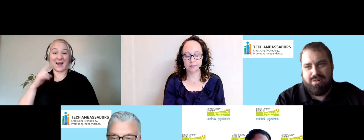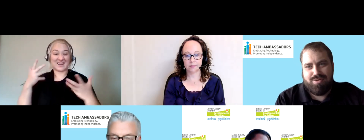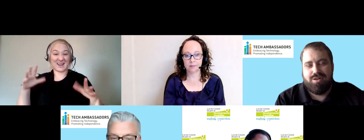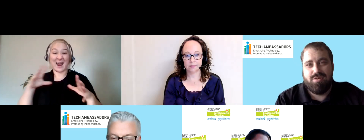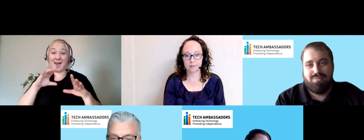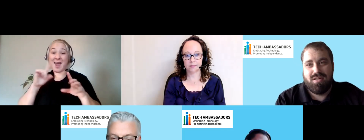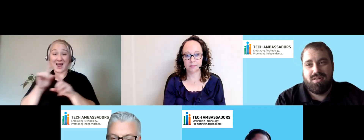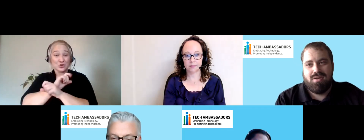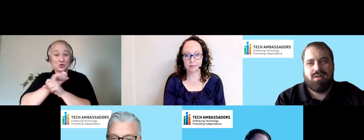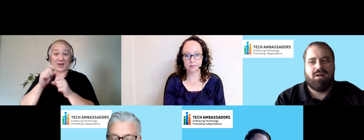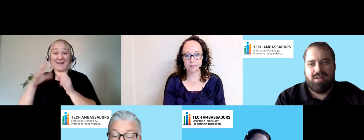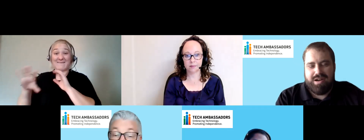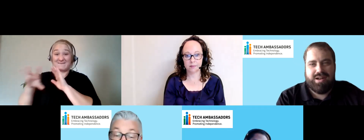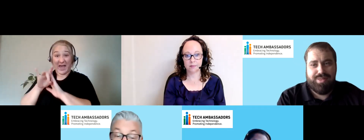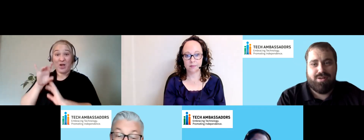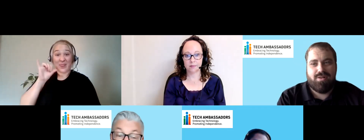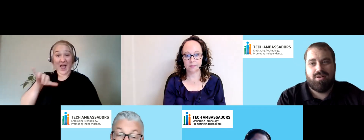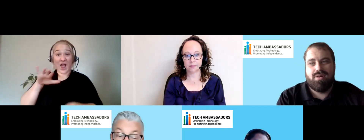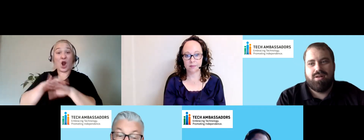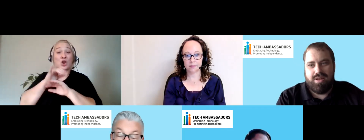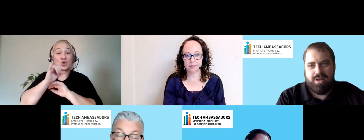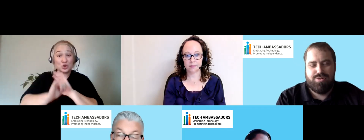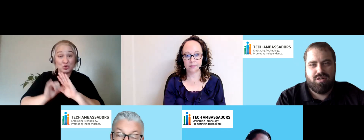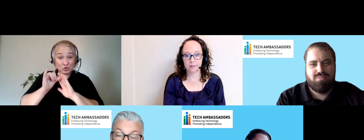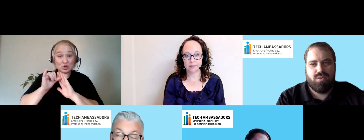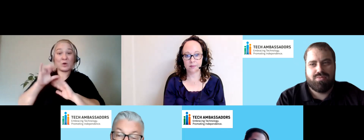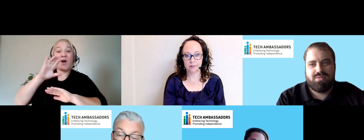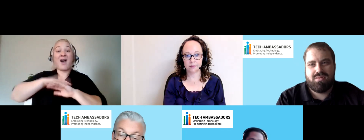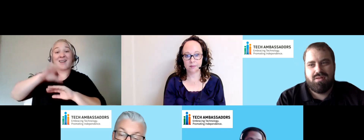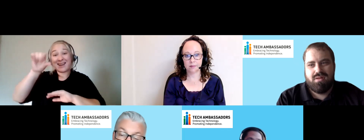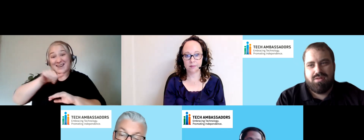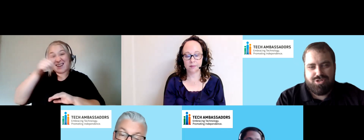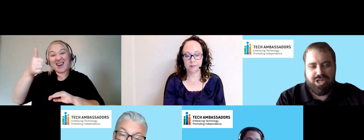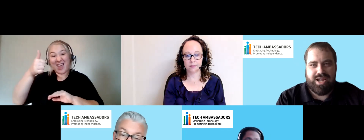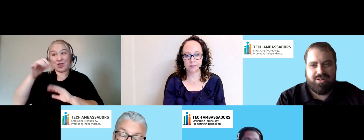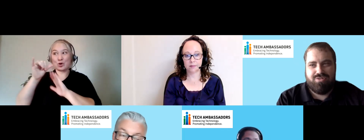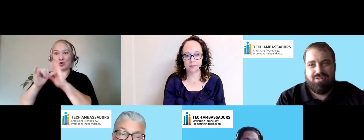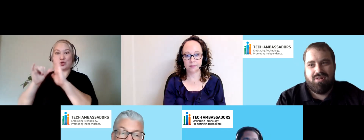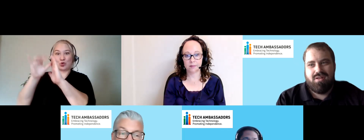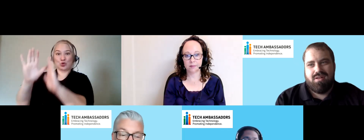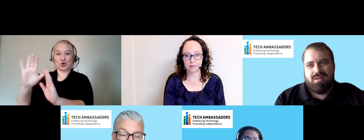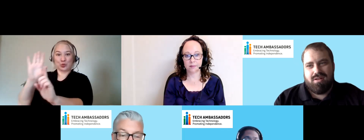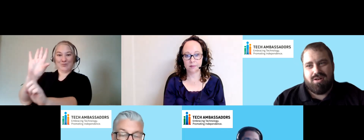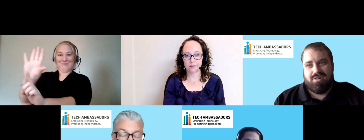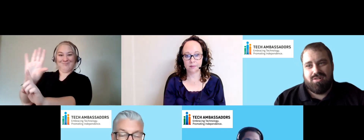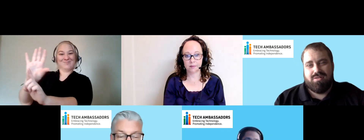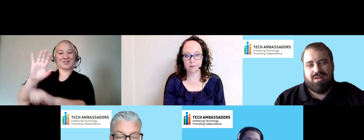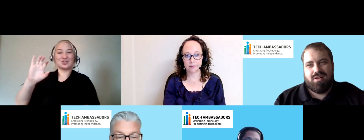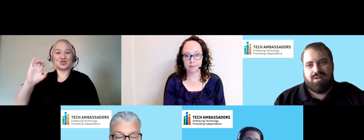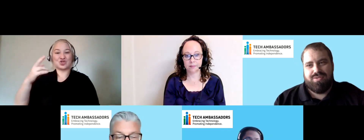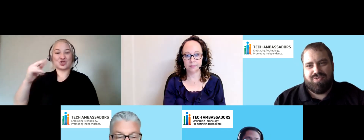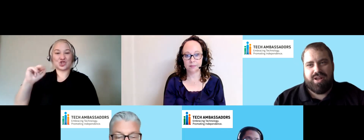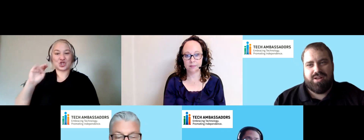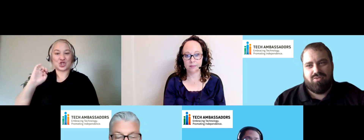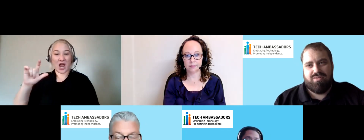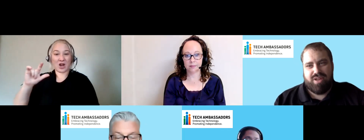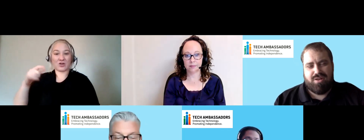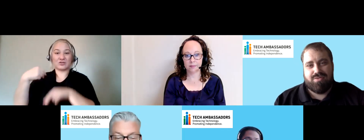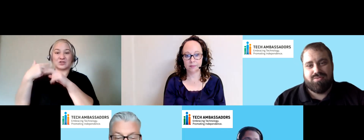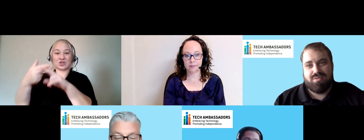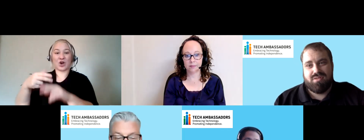on YouTube on another YouTuber's channel called